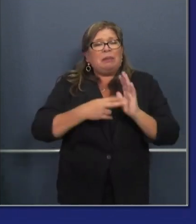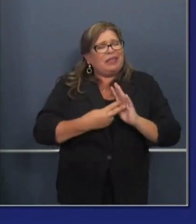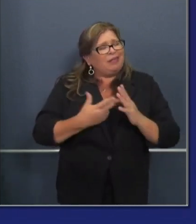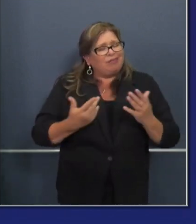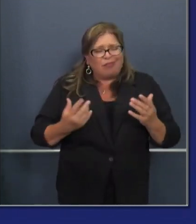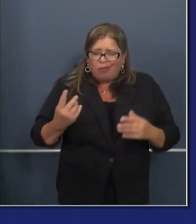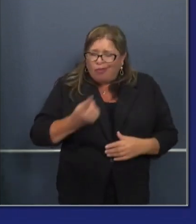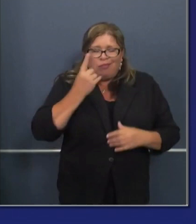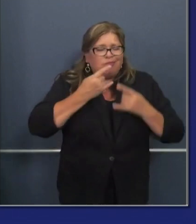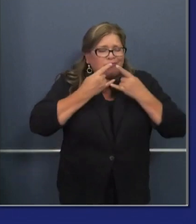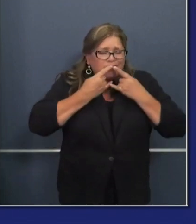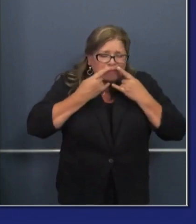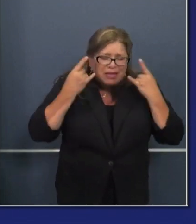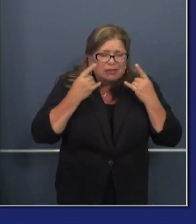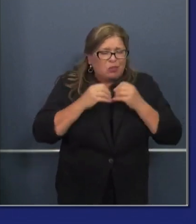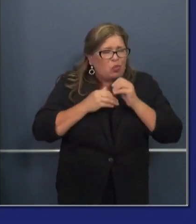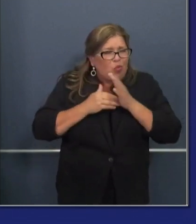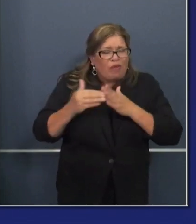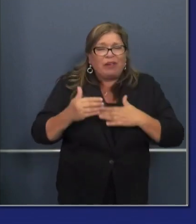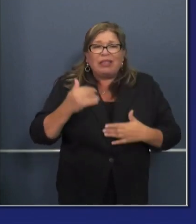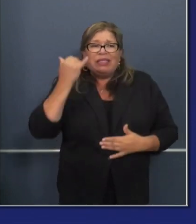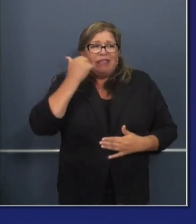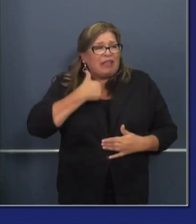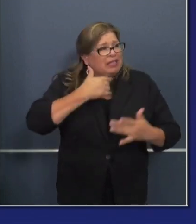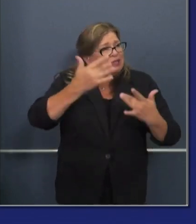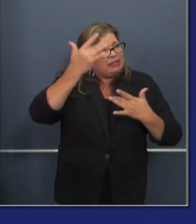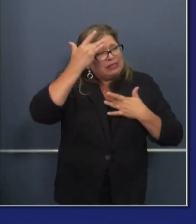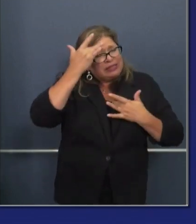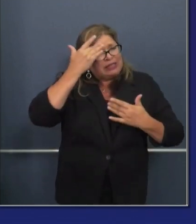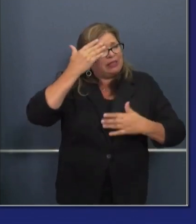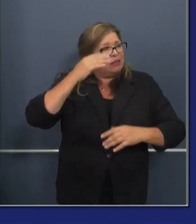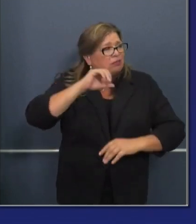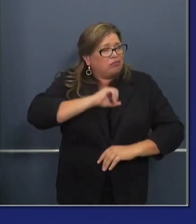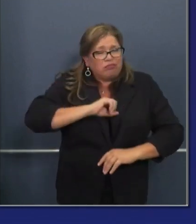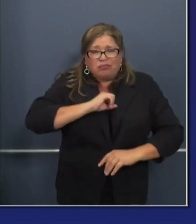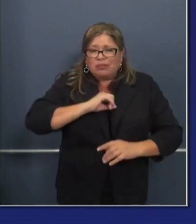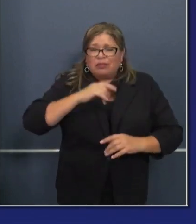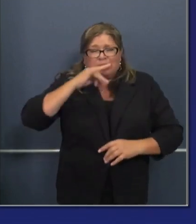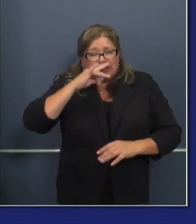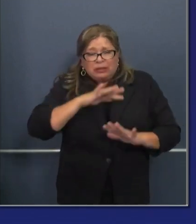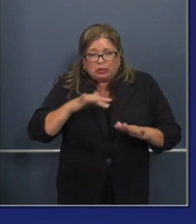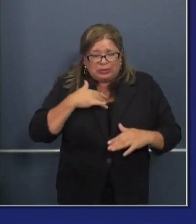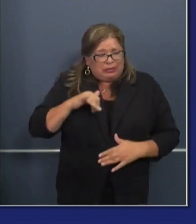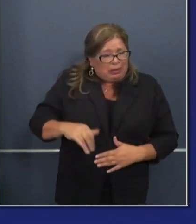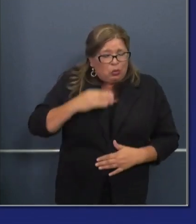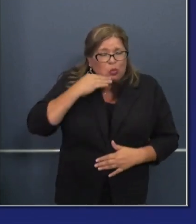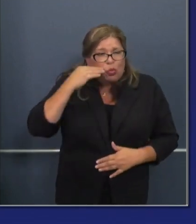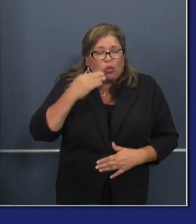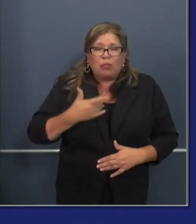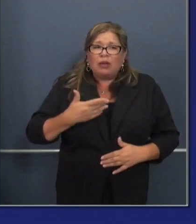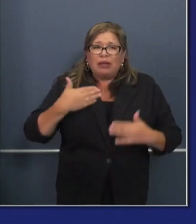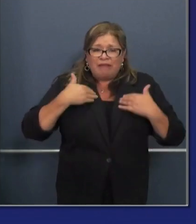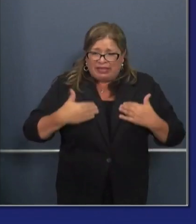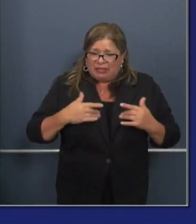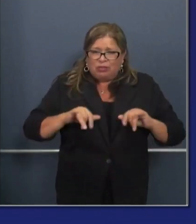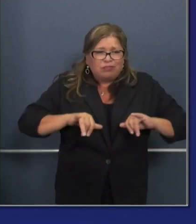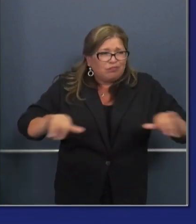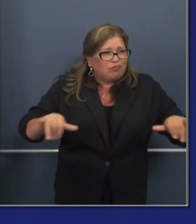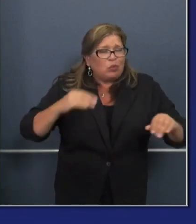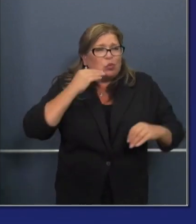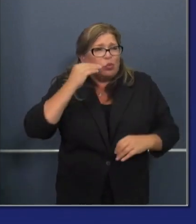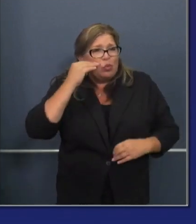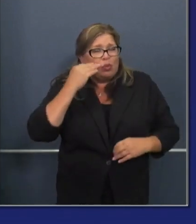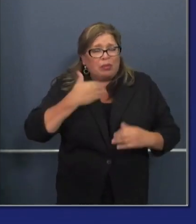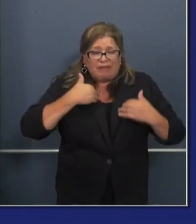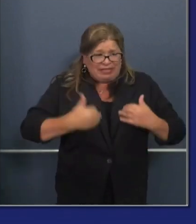even more often when we have symptoms or are concerned, and making sure that we practice that physical distancing that the governor and many